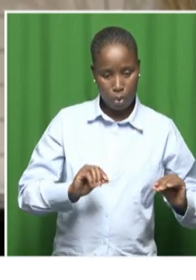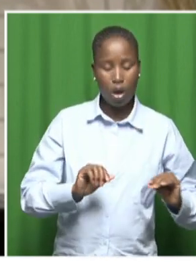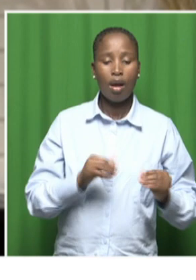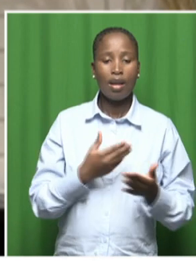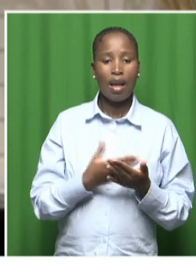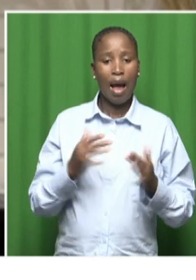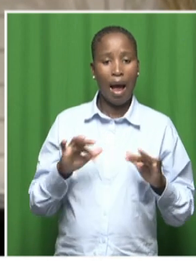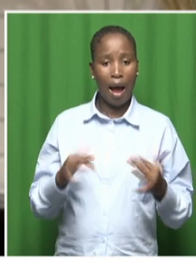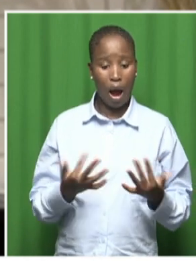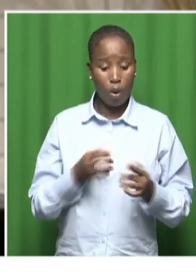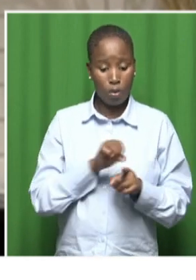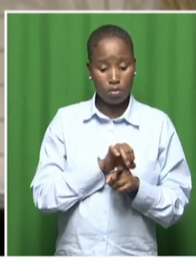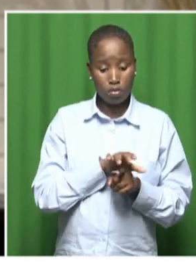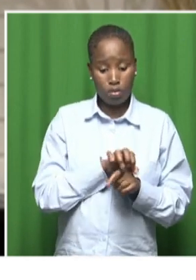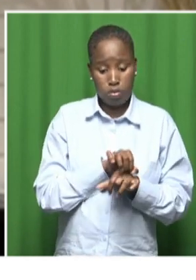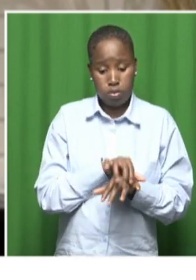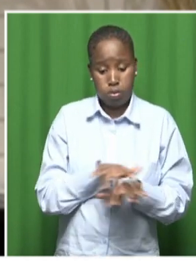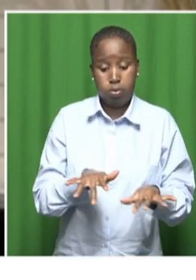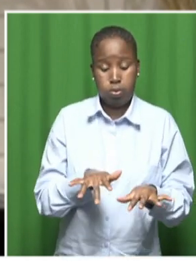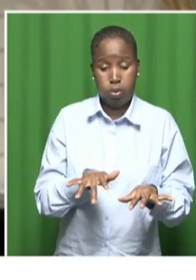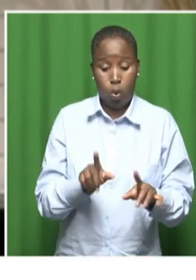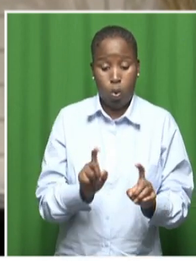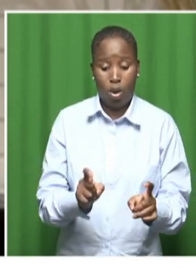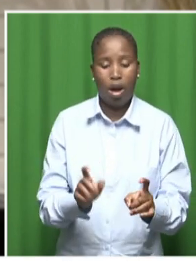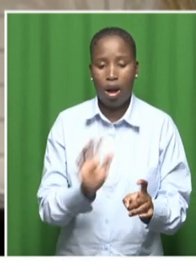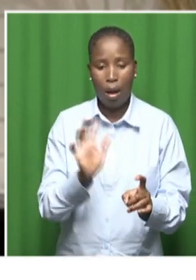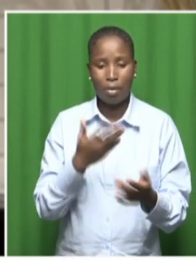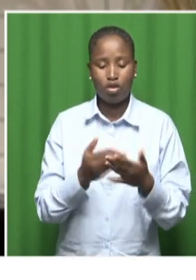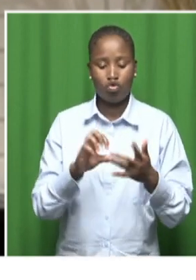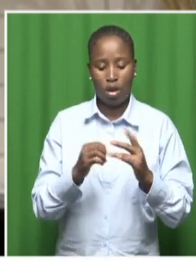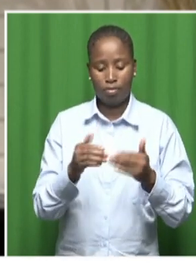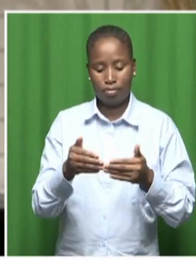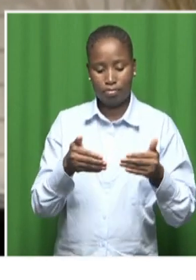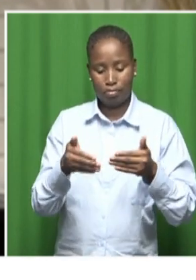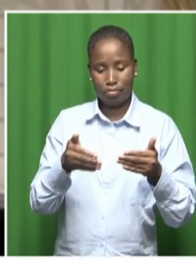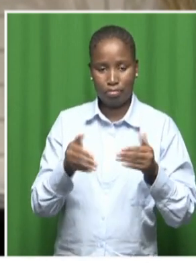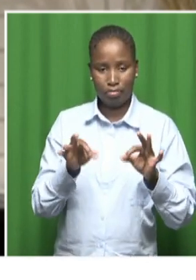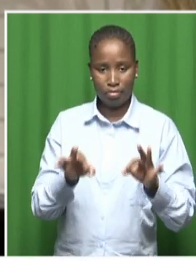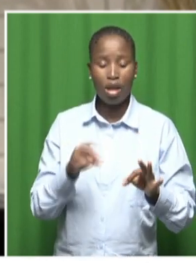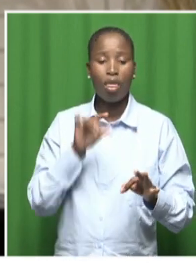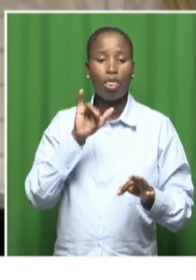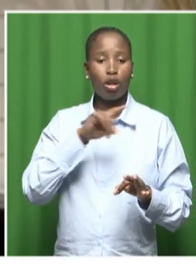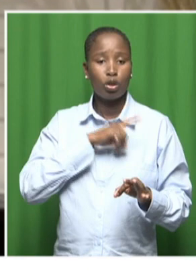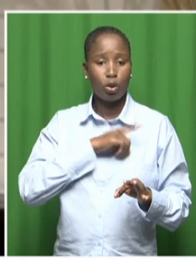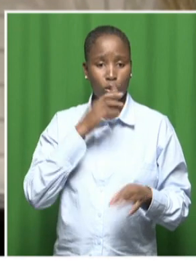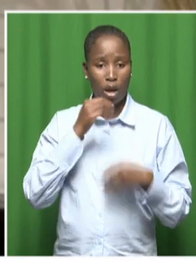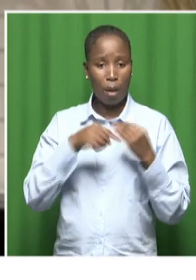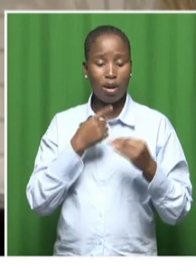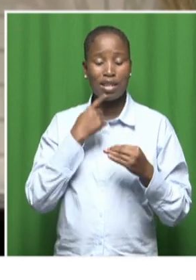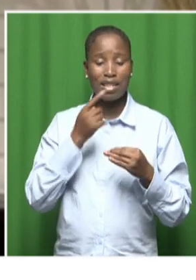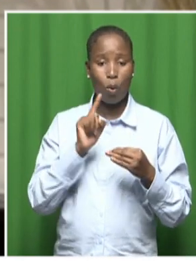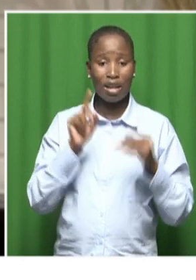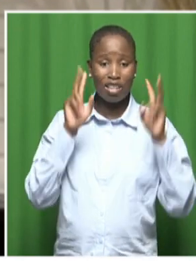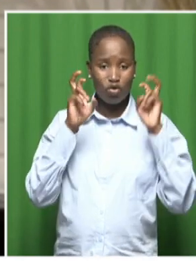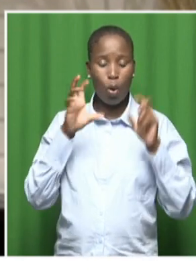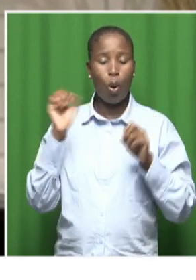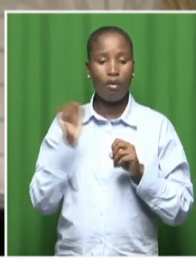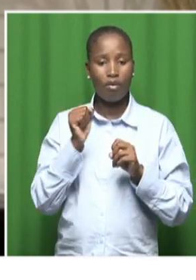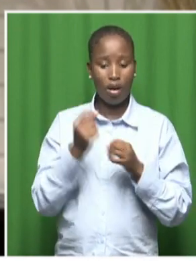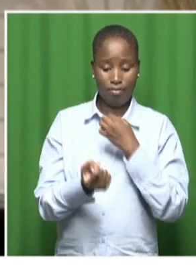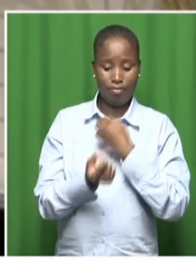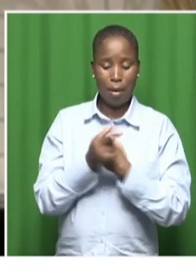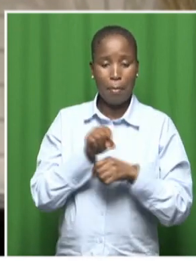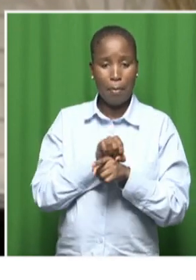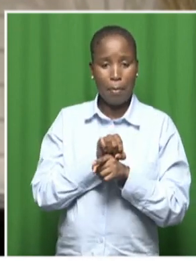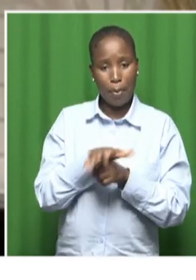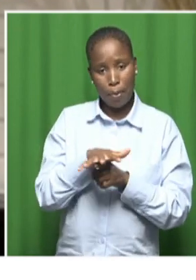the spread as quickly as we possibly can. So that's why we're talking about an outbreak, and we have 169 cases now. And as you